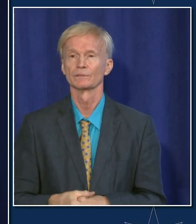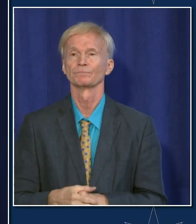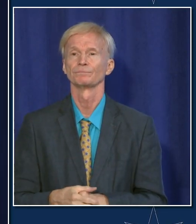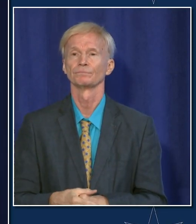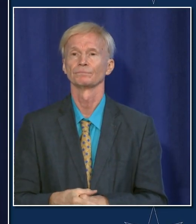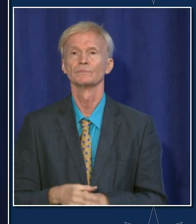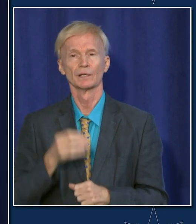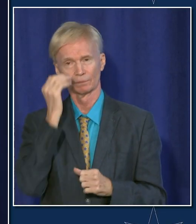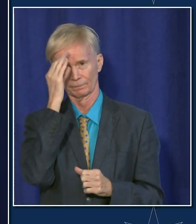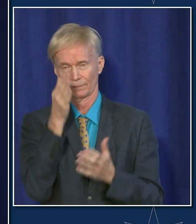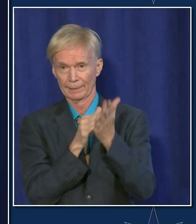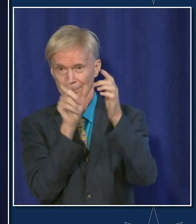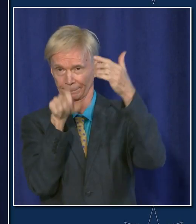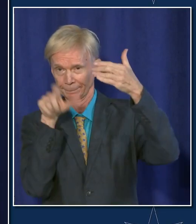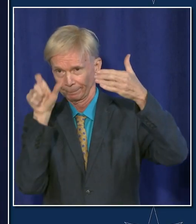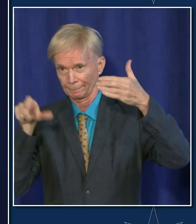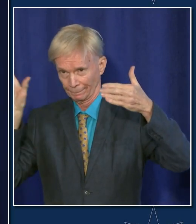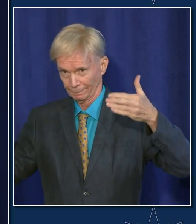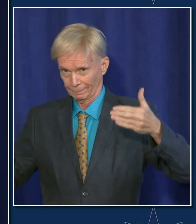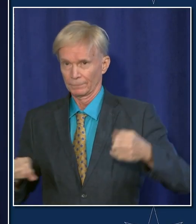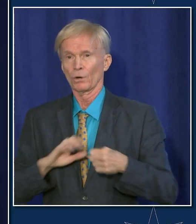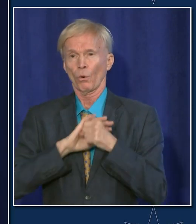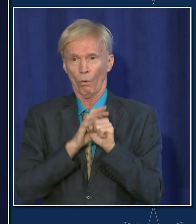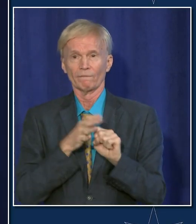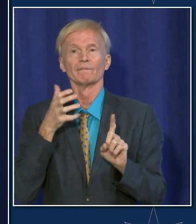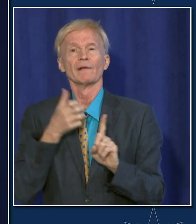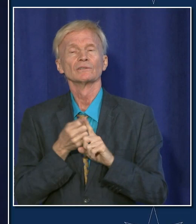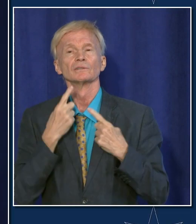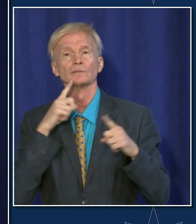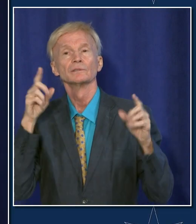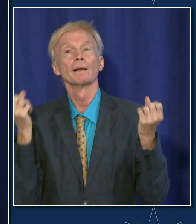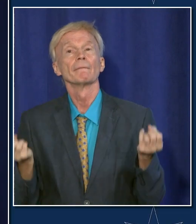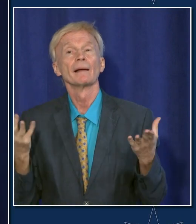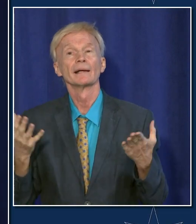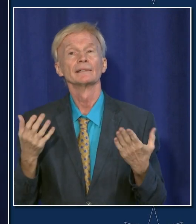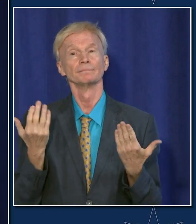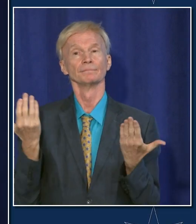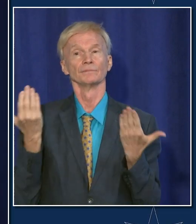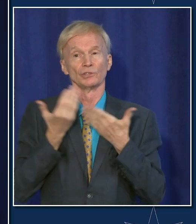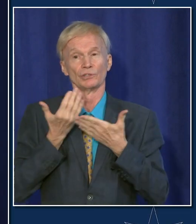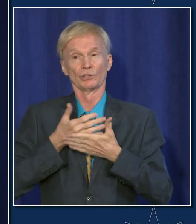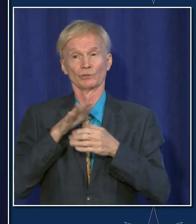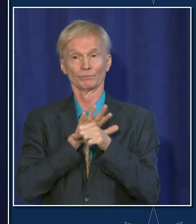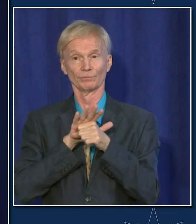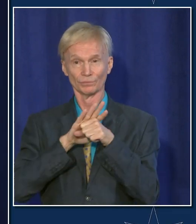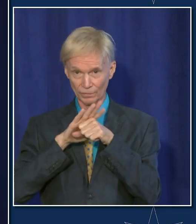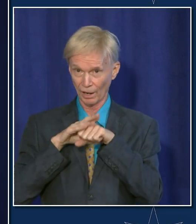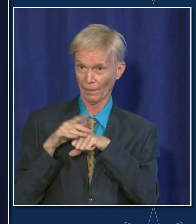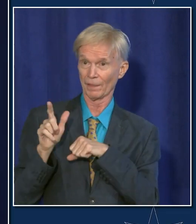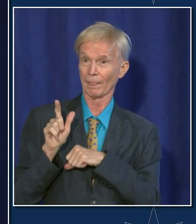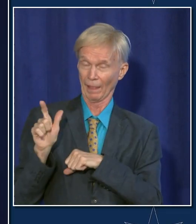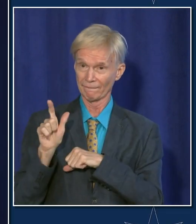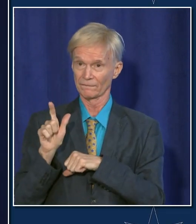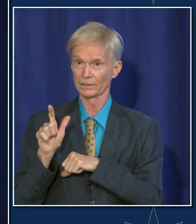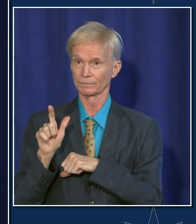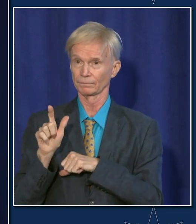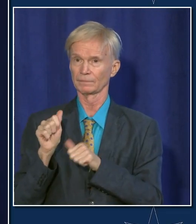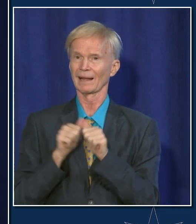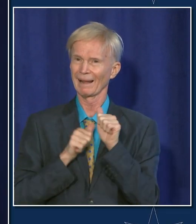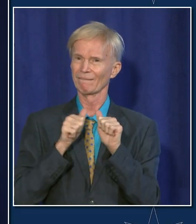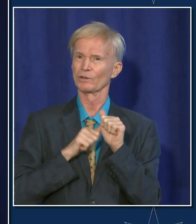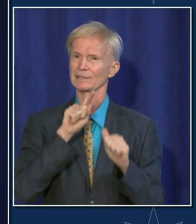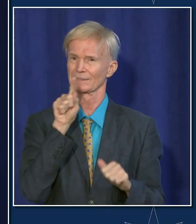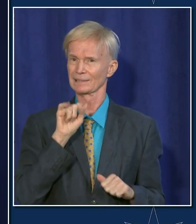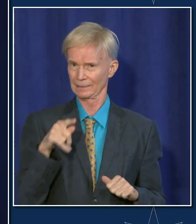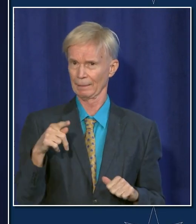is just showing how we're doing in terms of COVID vaccination. The shaded areas are on the left, that every zip code in Chicago, at